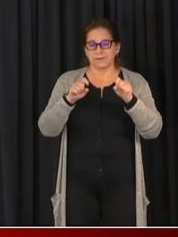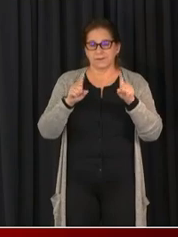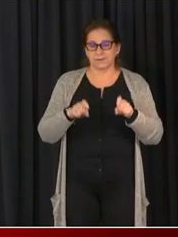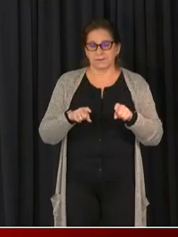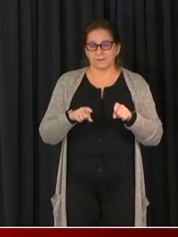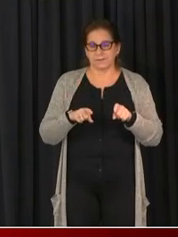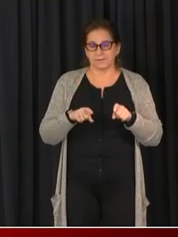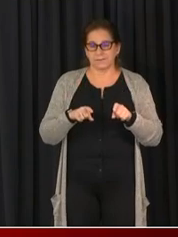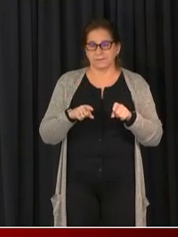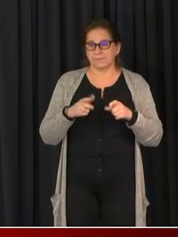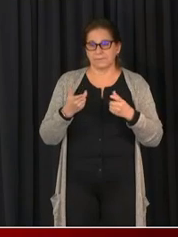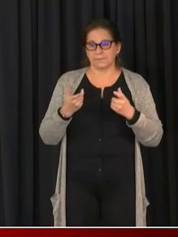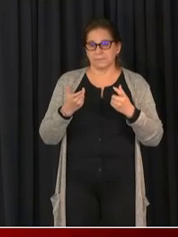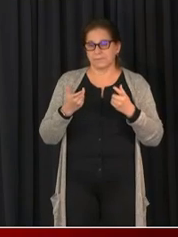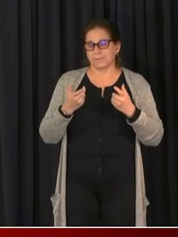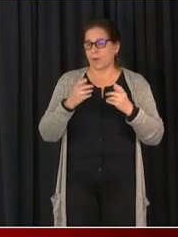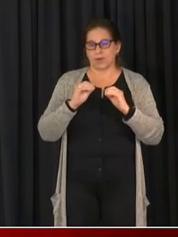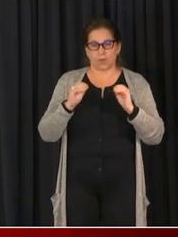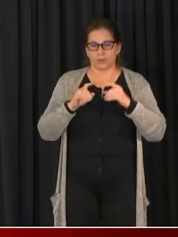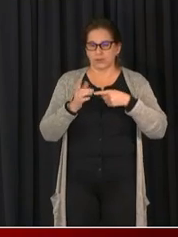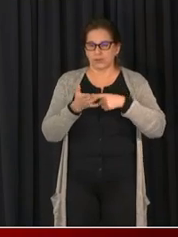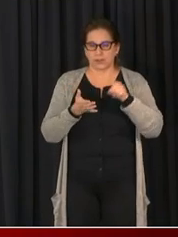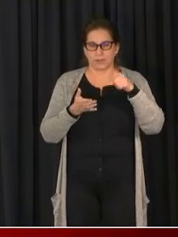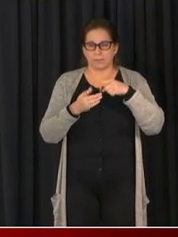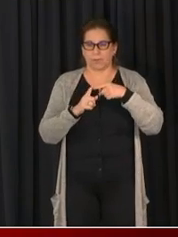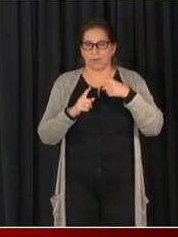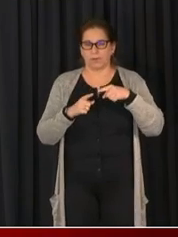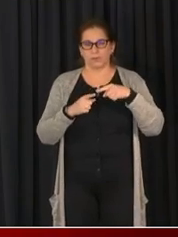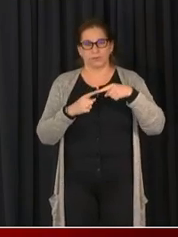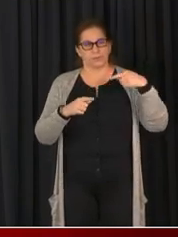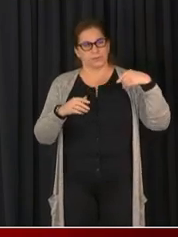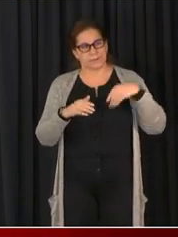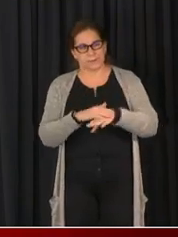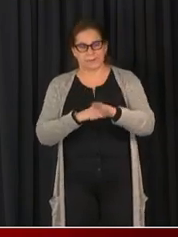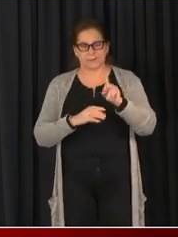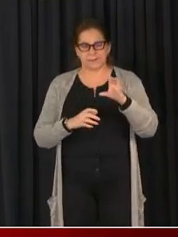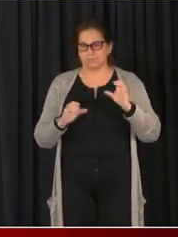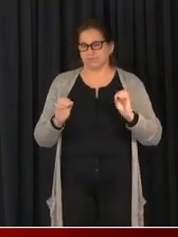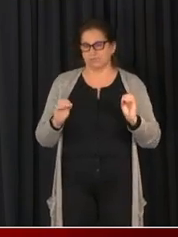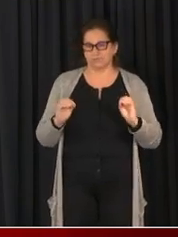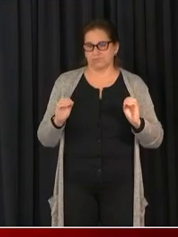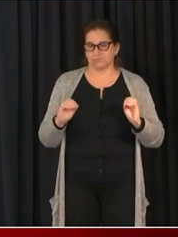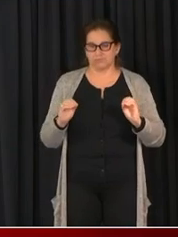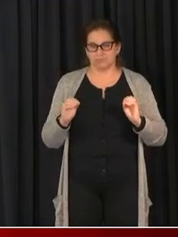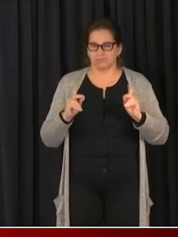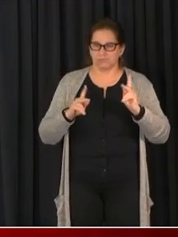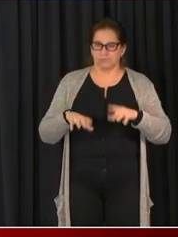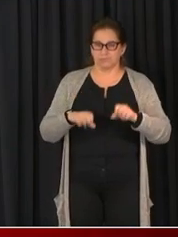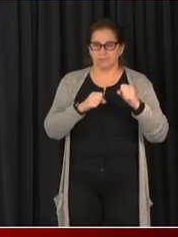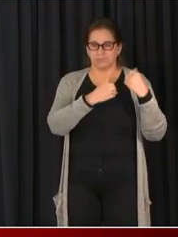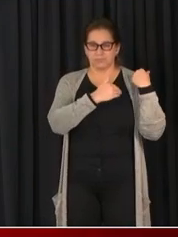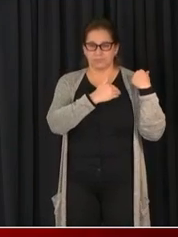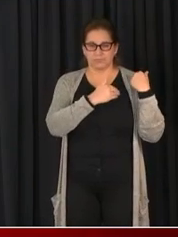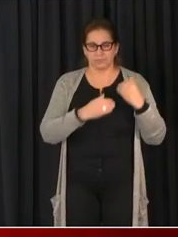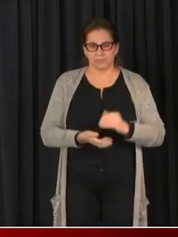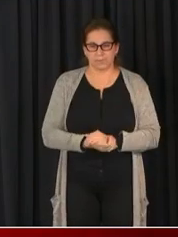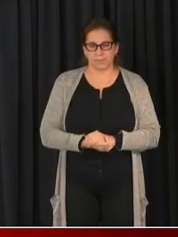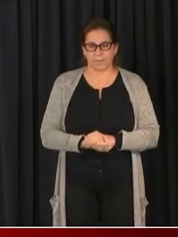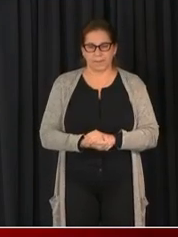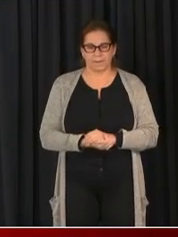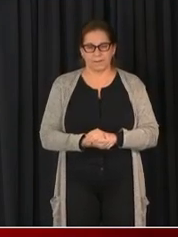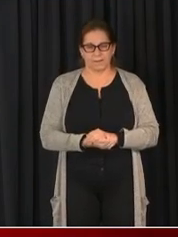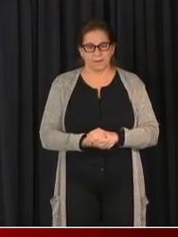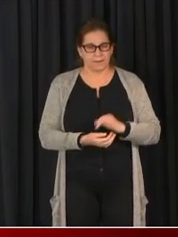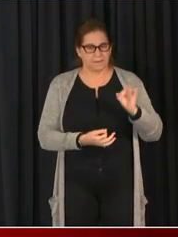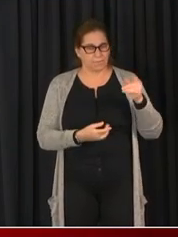checkpoint, if you will, at the airport or other transportation stations or highways or bridges. When it says that if they're visiting for